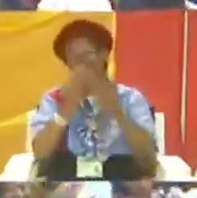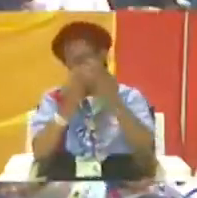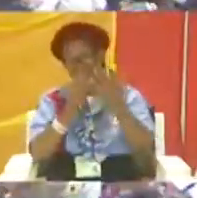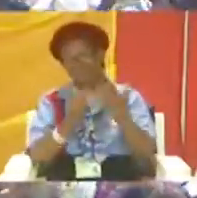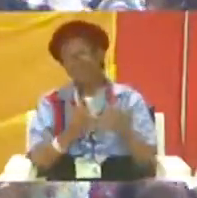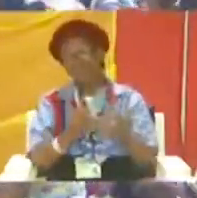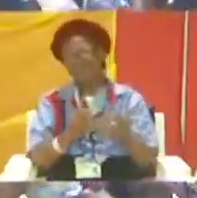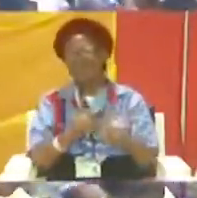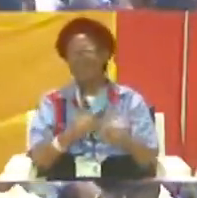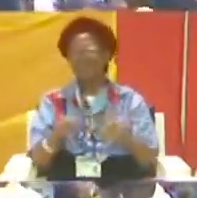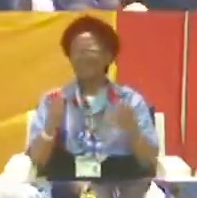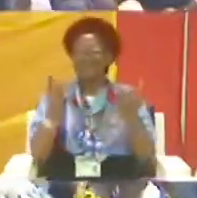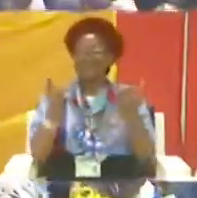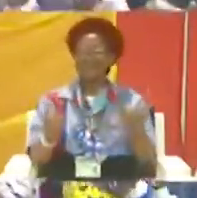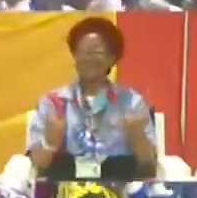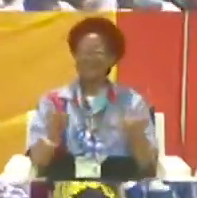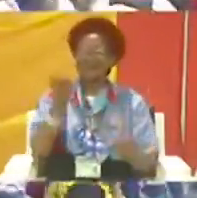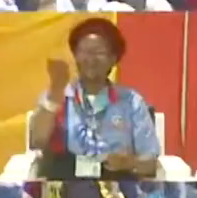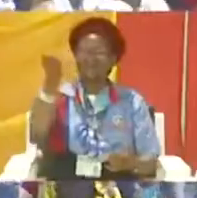I